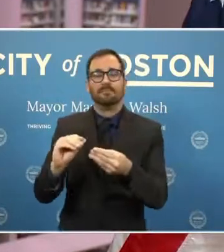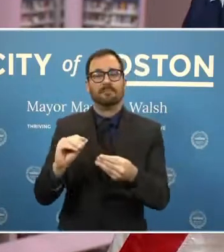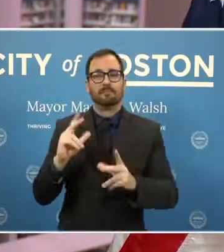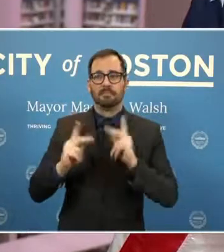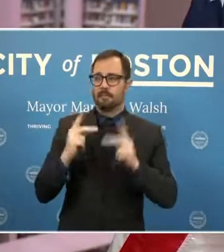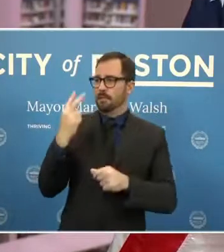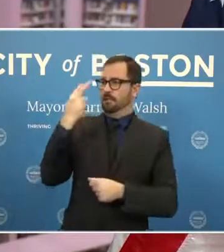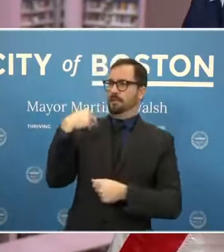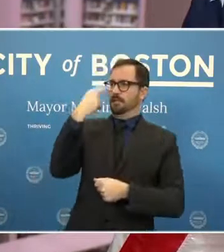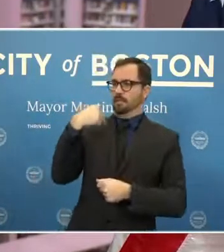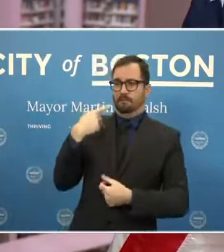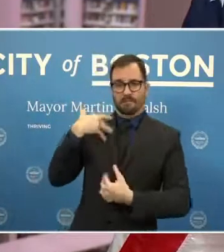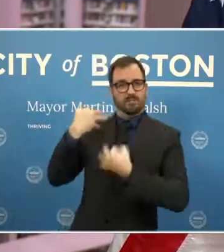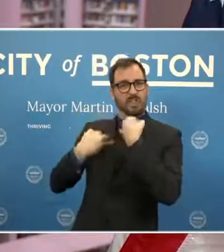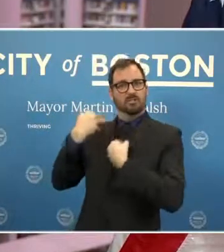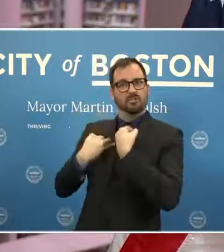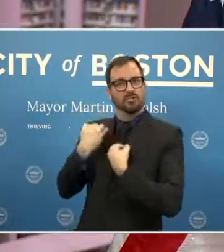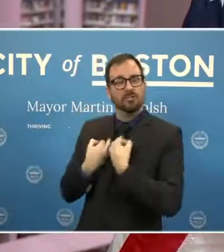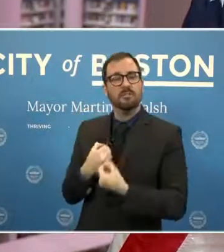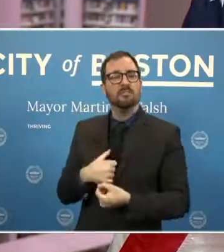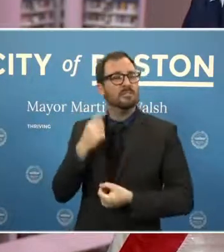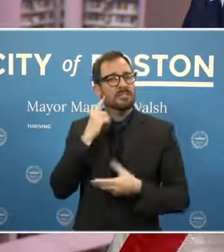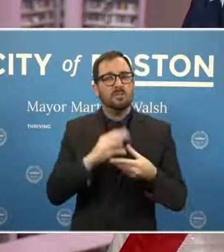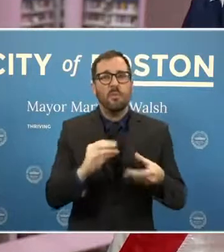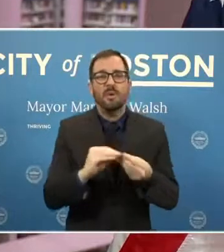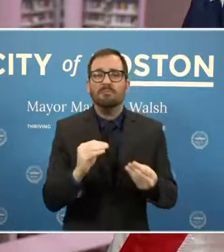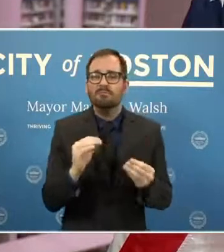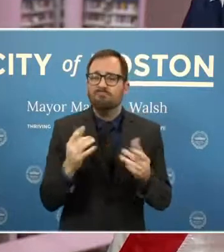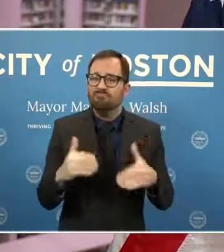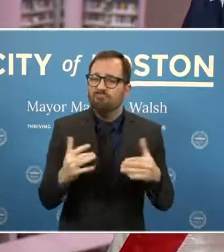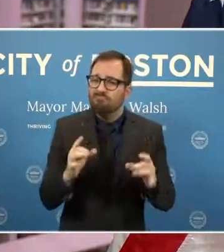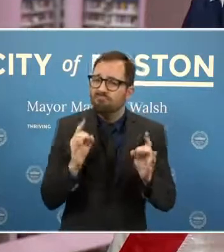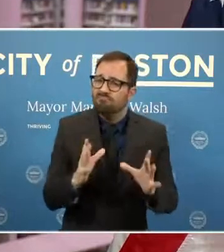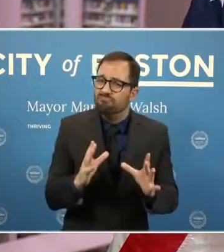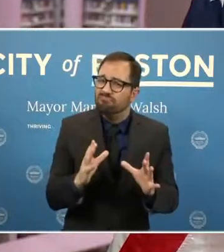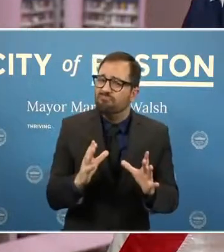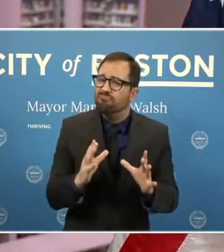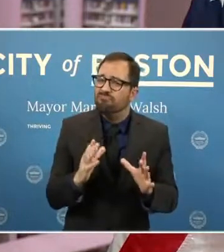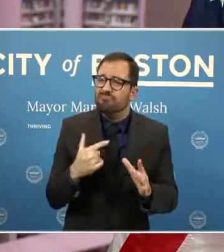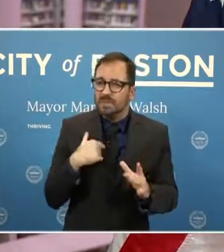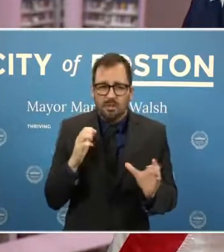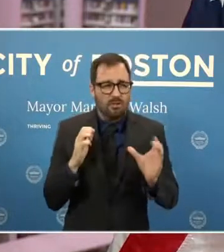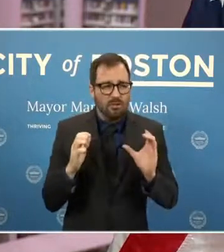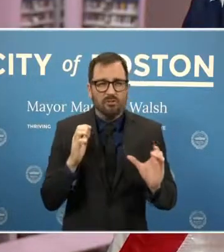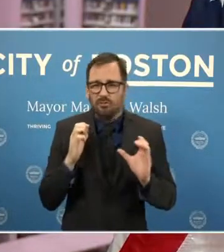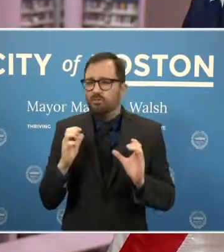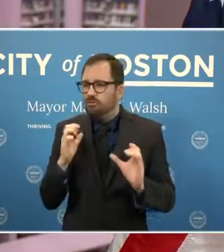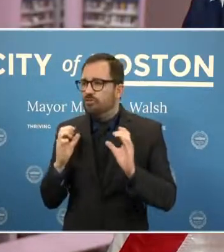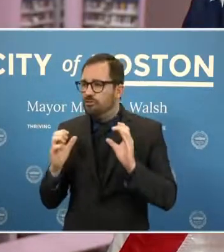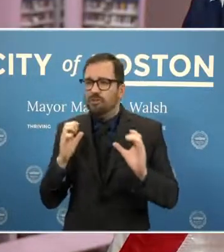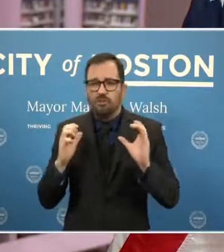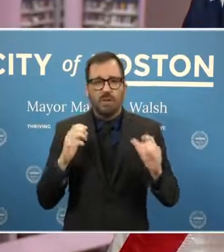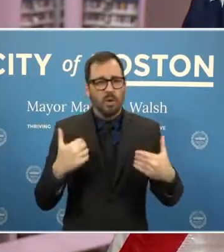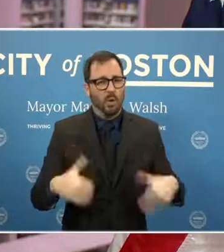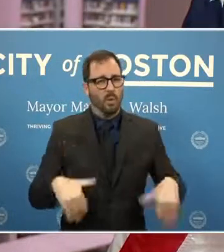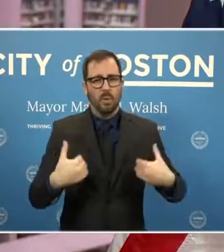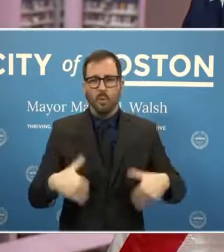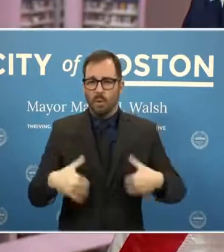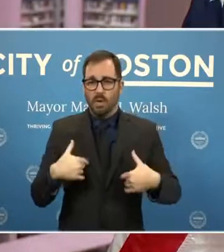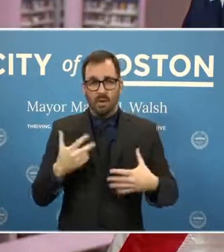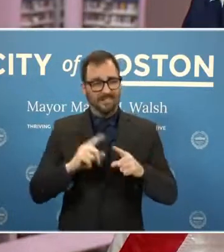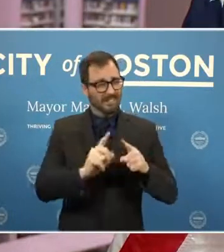just over lives lost, but over children's future limited. I will never forget those conversations, and I resolved to take